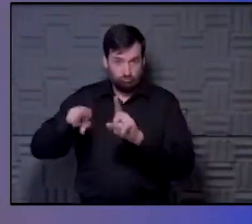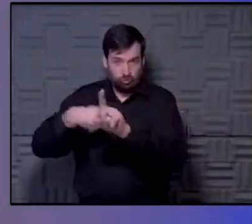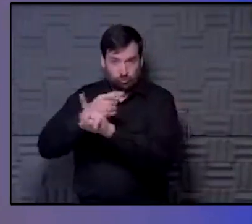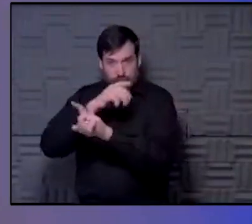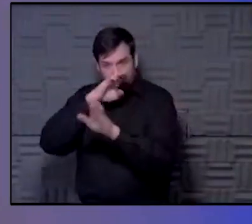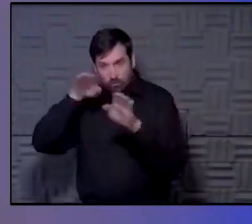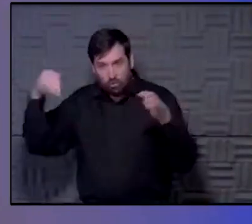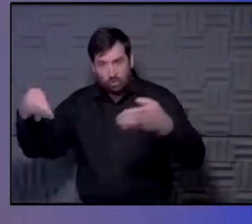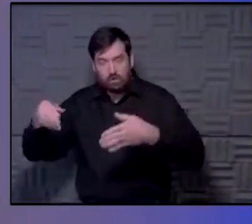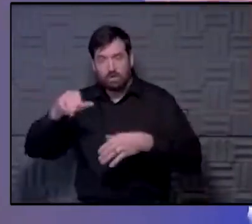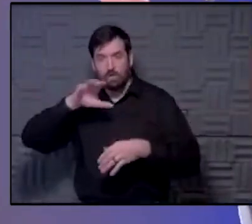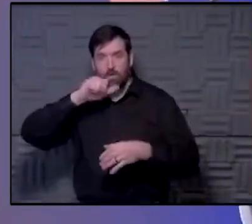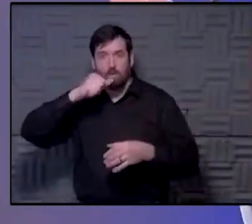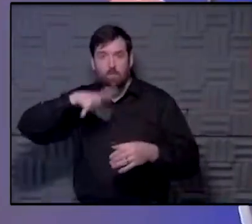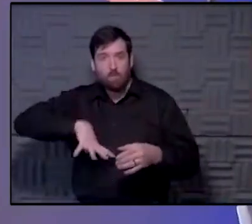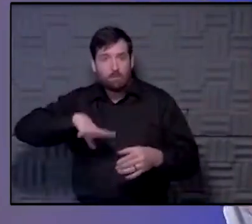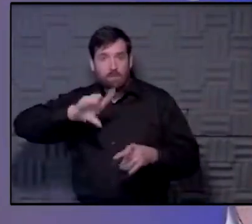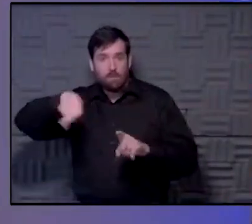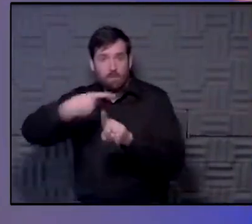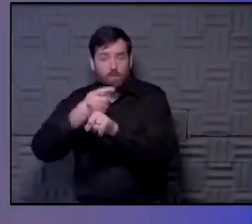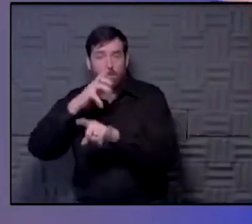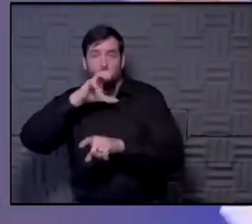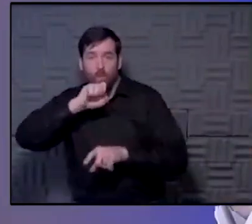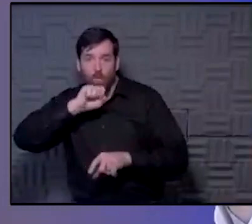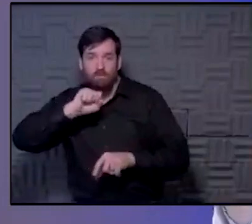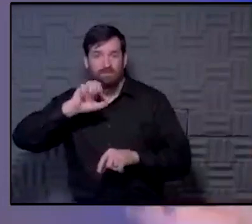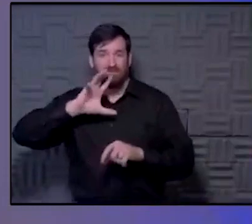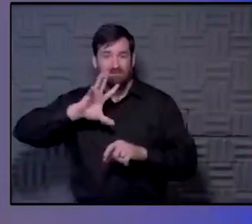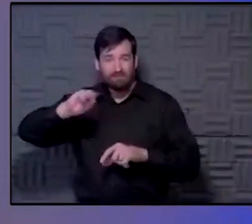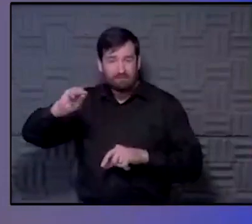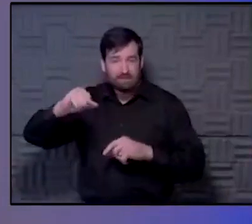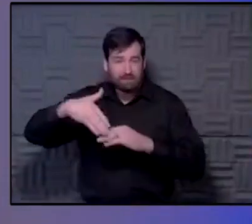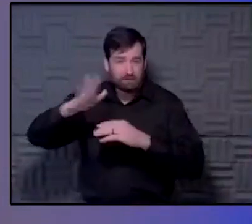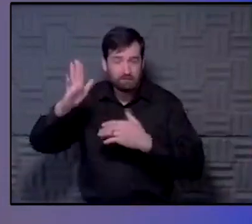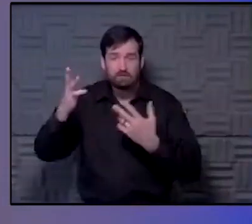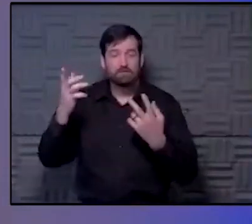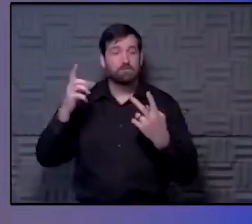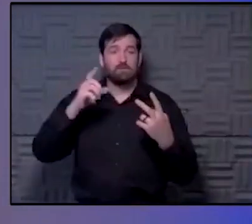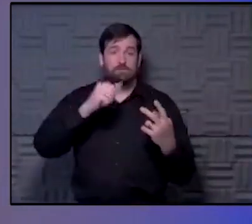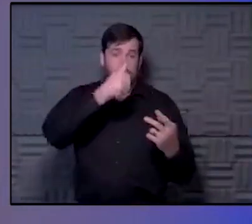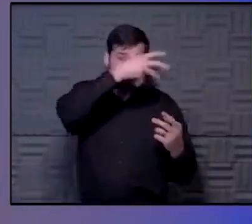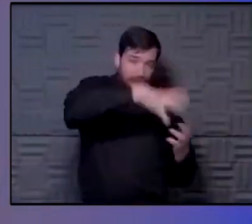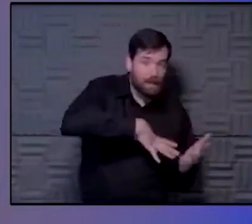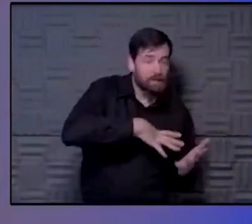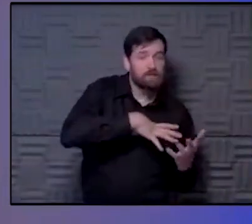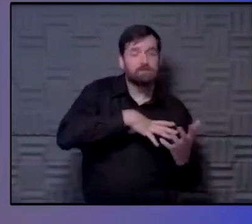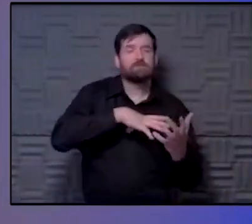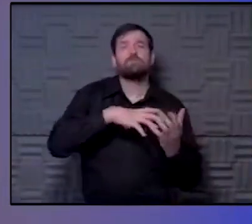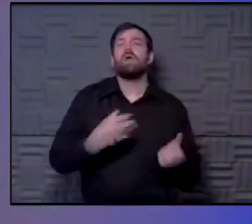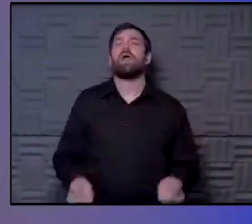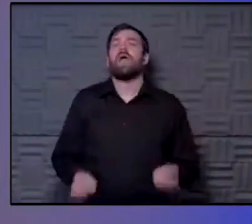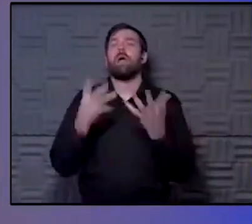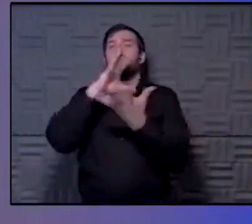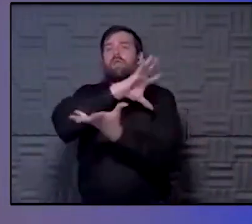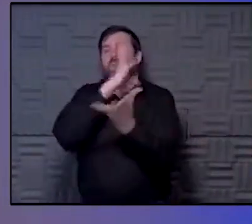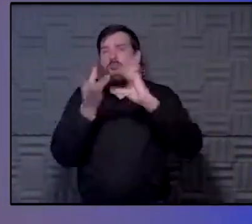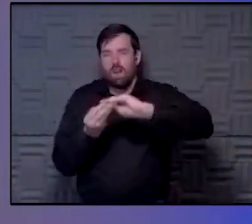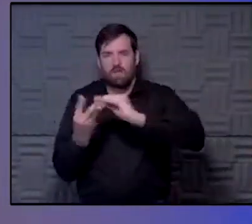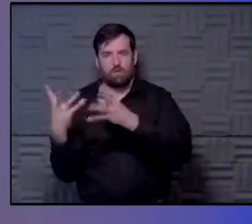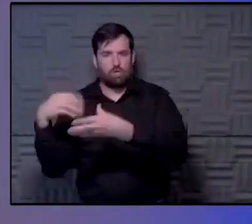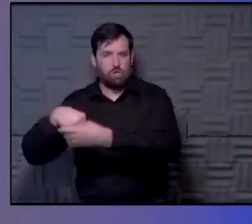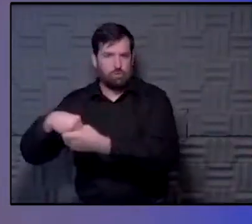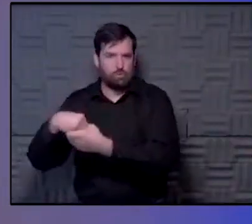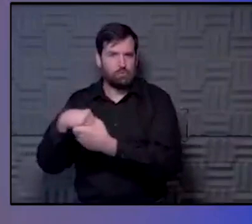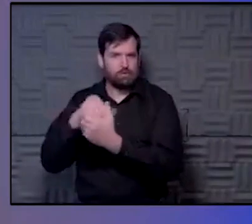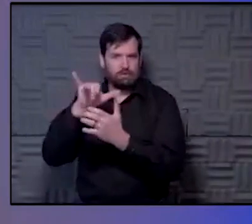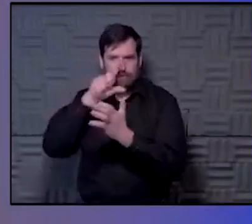under 50, or are there going to be some male cases, or are we looking at older people? And so, that gets back to the left-hand side of